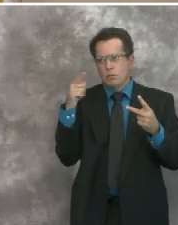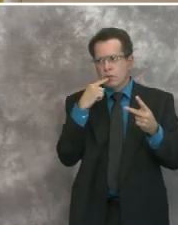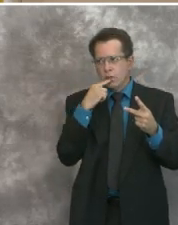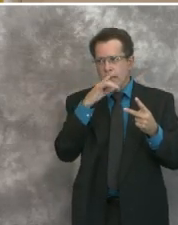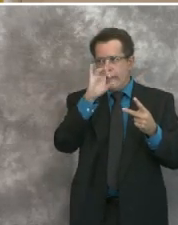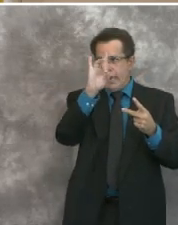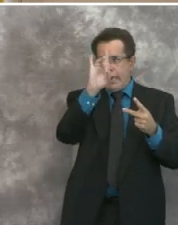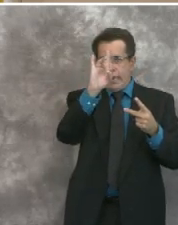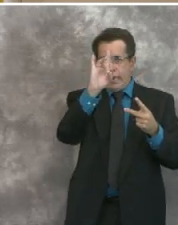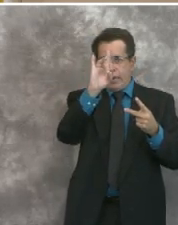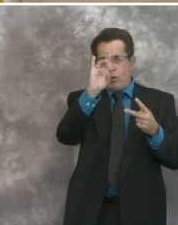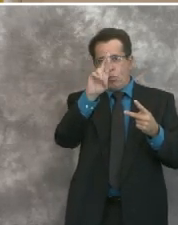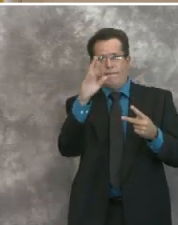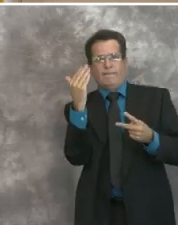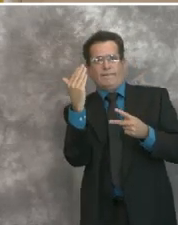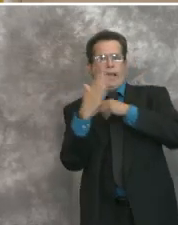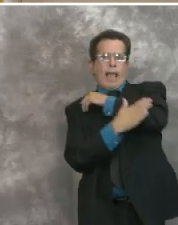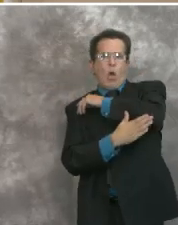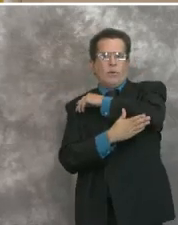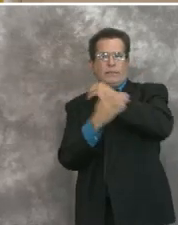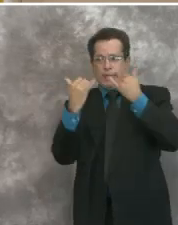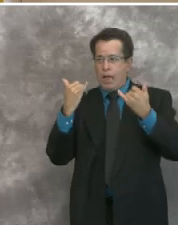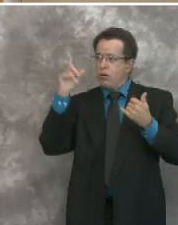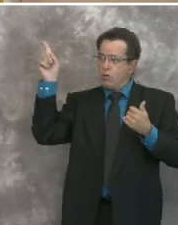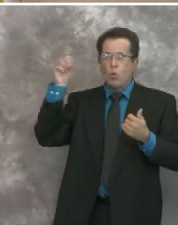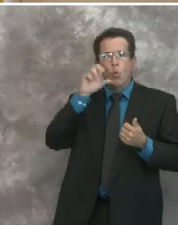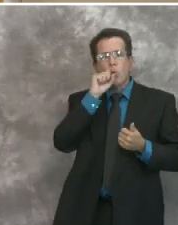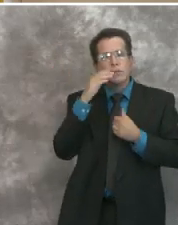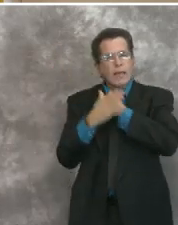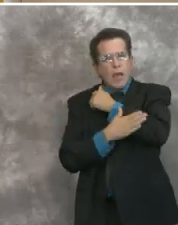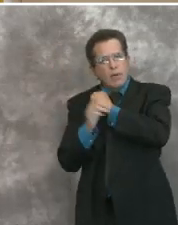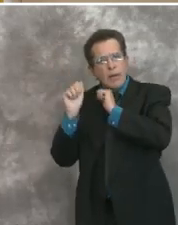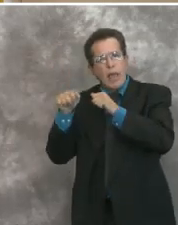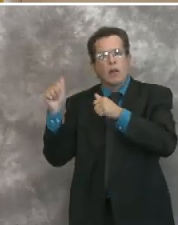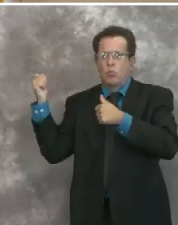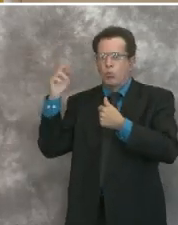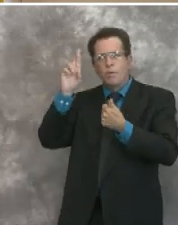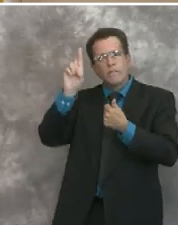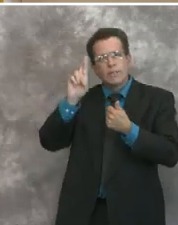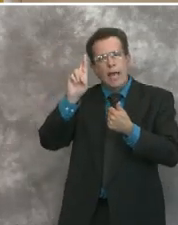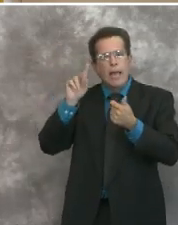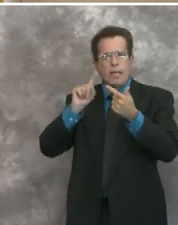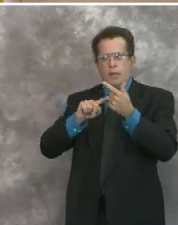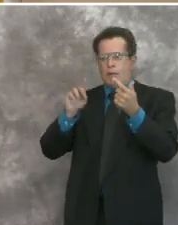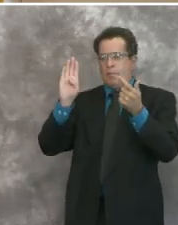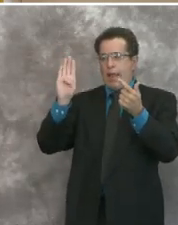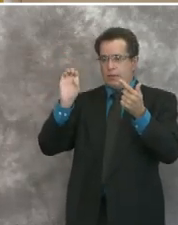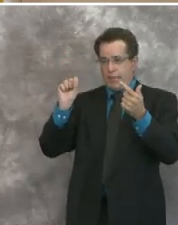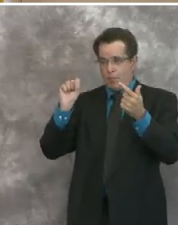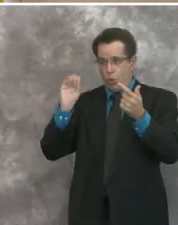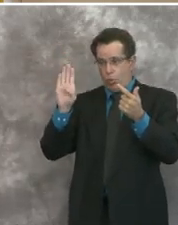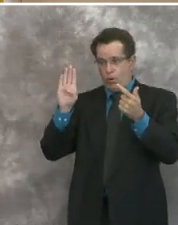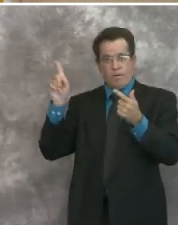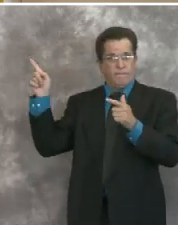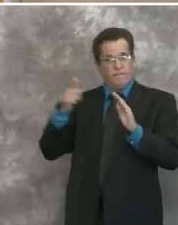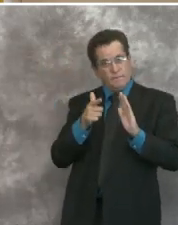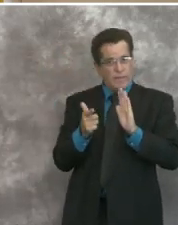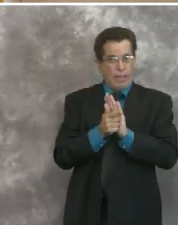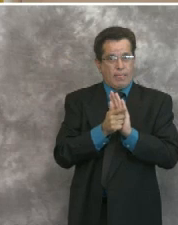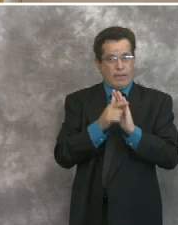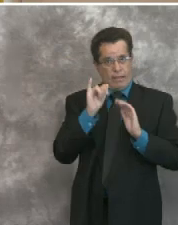15 counties that are allowing golf carts right now, including Orange County, Riverside, San Bernardino, are violating an executive order, in your